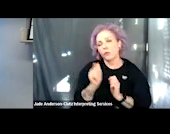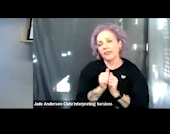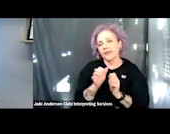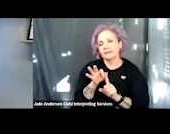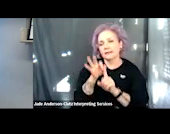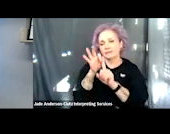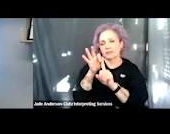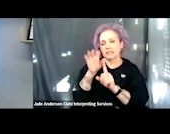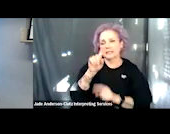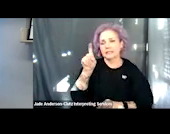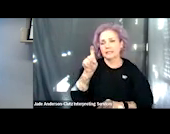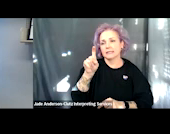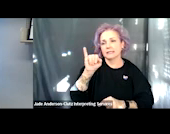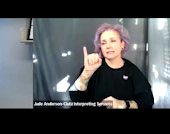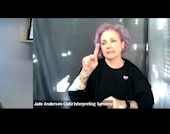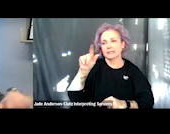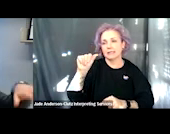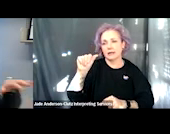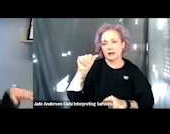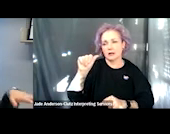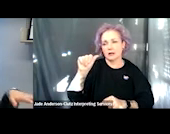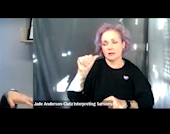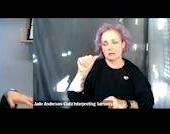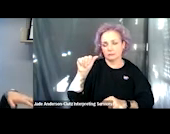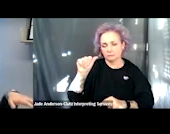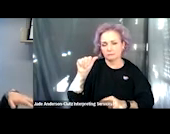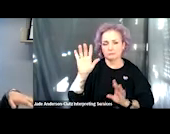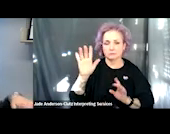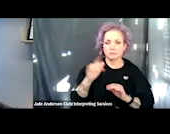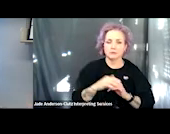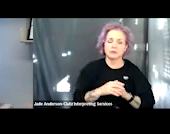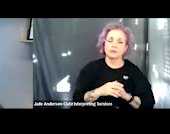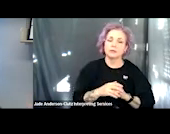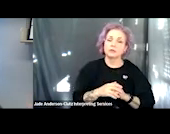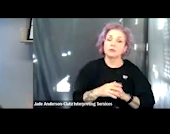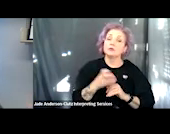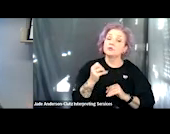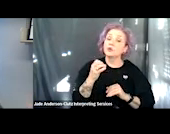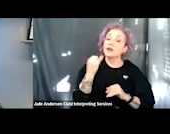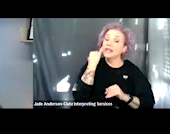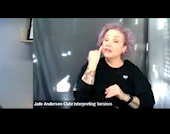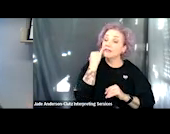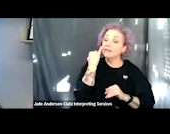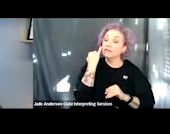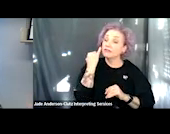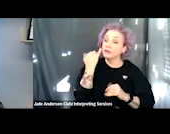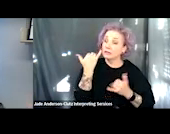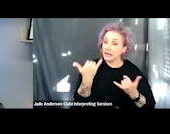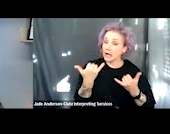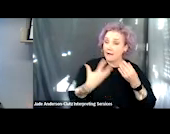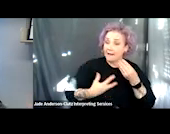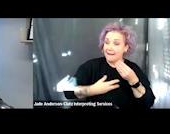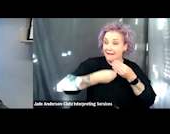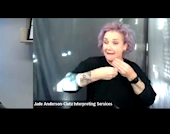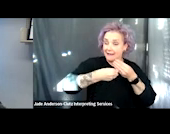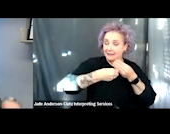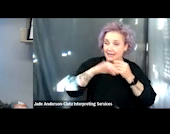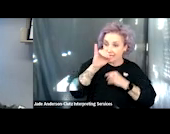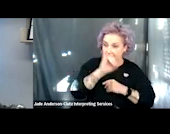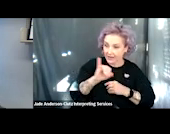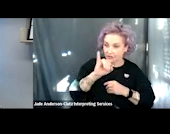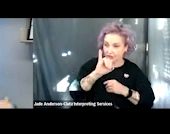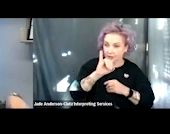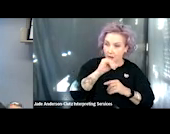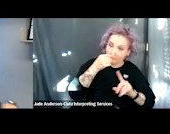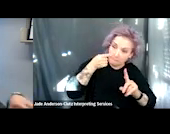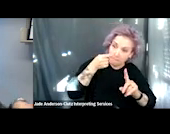of studies that have shown that a family history of these disorders makes someone more susceptible to the risk. So the risk is